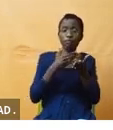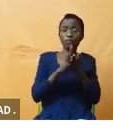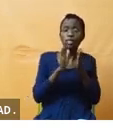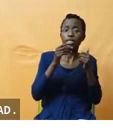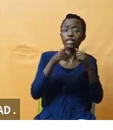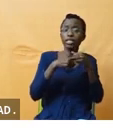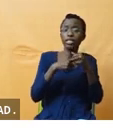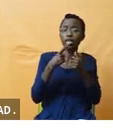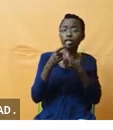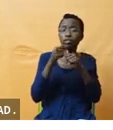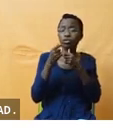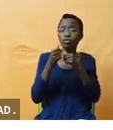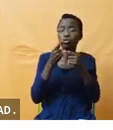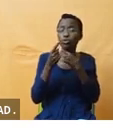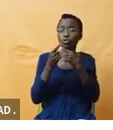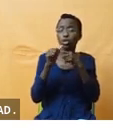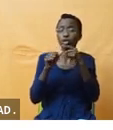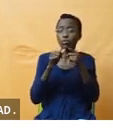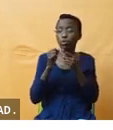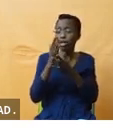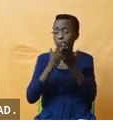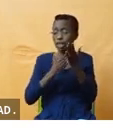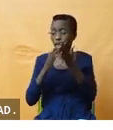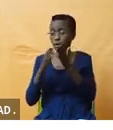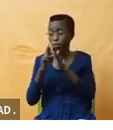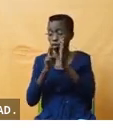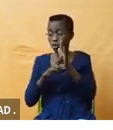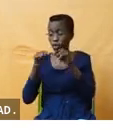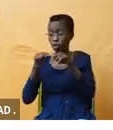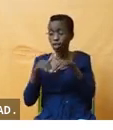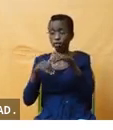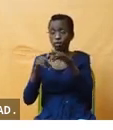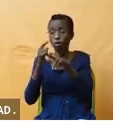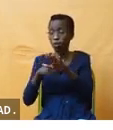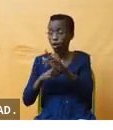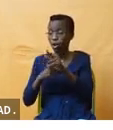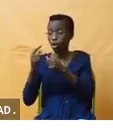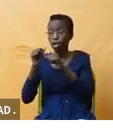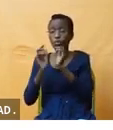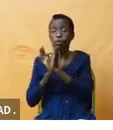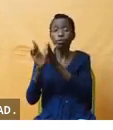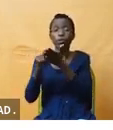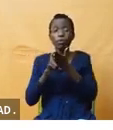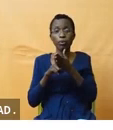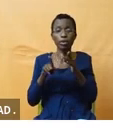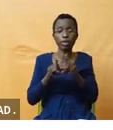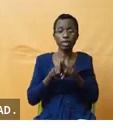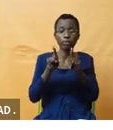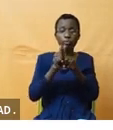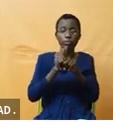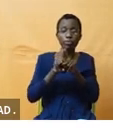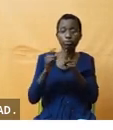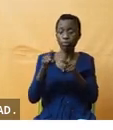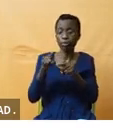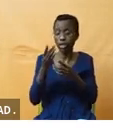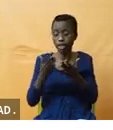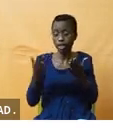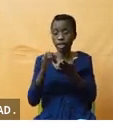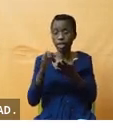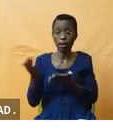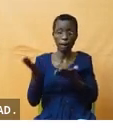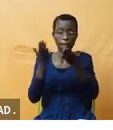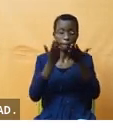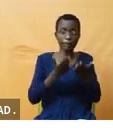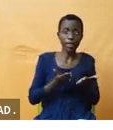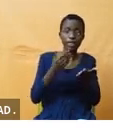the thresholds that we are supposed to adhere to whenever you're talking about public debt. But also key is that these instruments brings out the